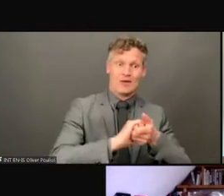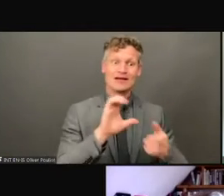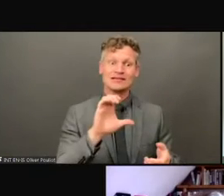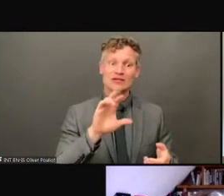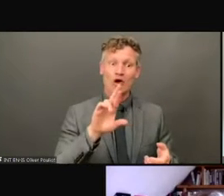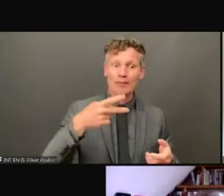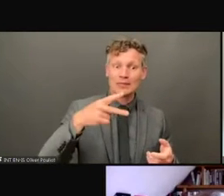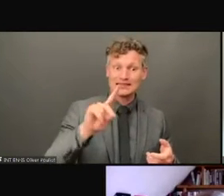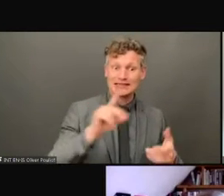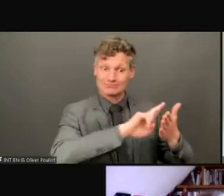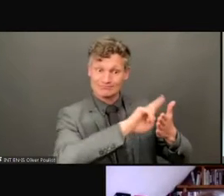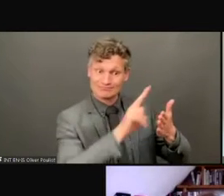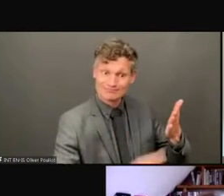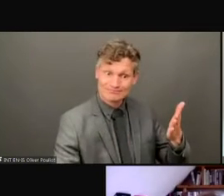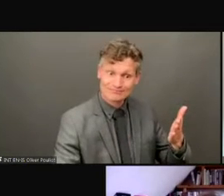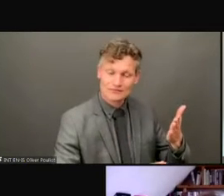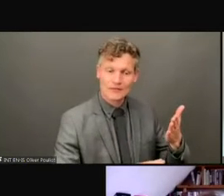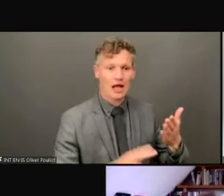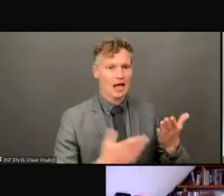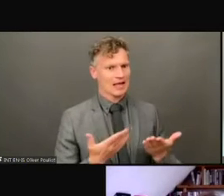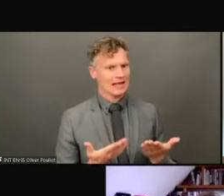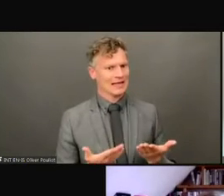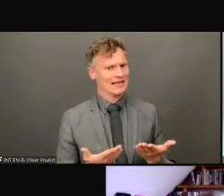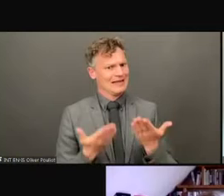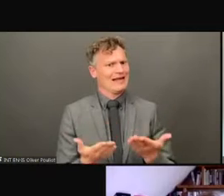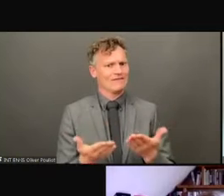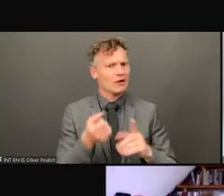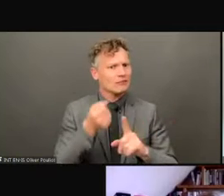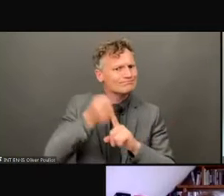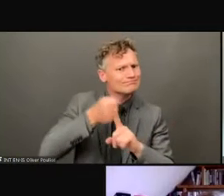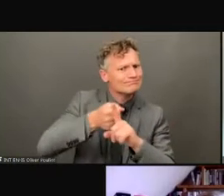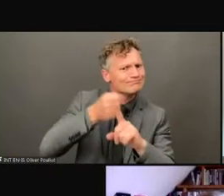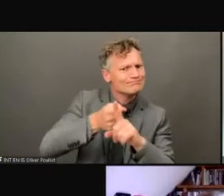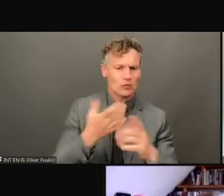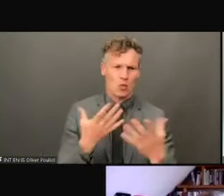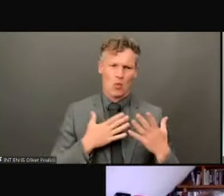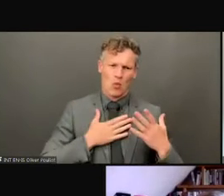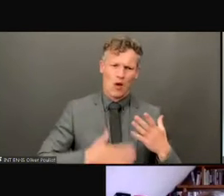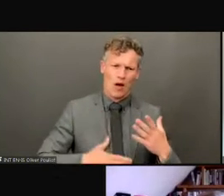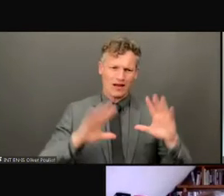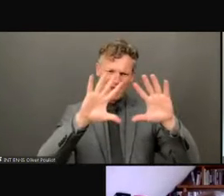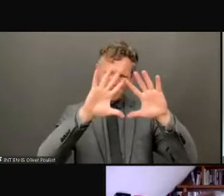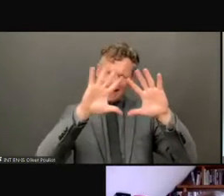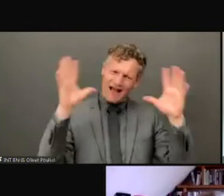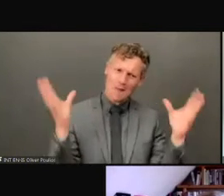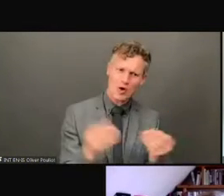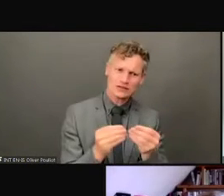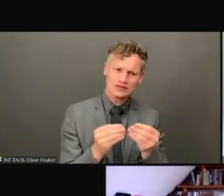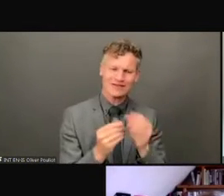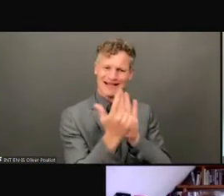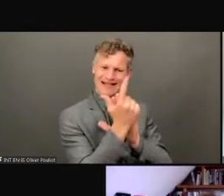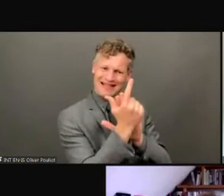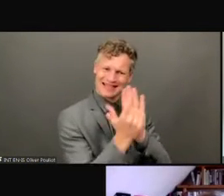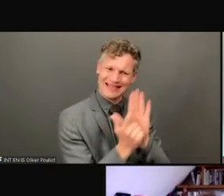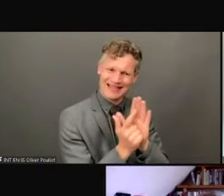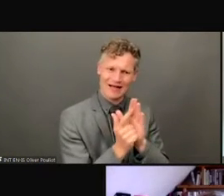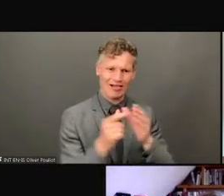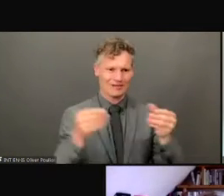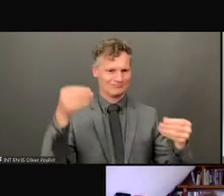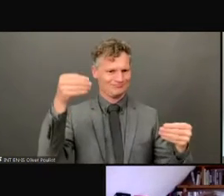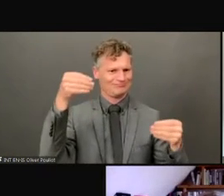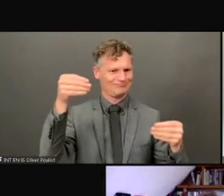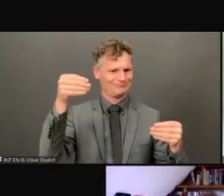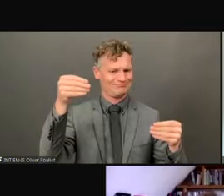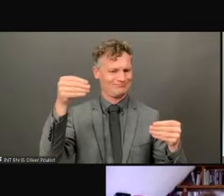comprehensive legal binding instrument to close the remaining gaps. Gerard has been a part of the success story of the development